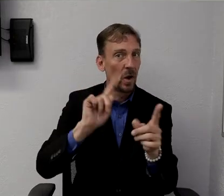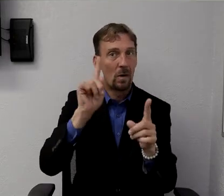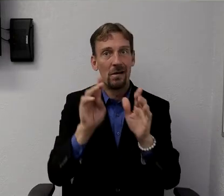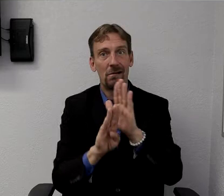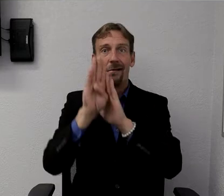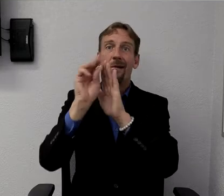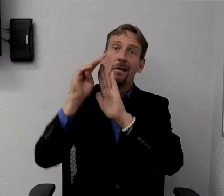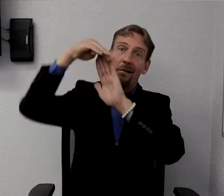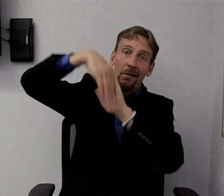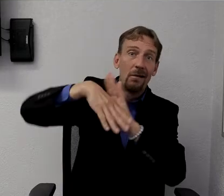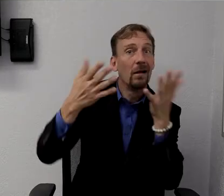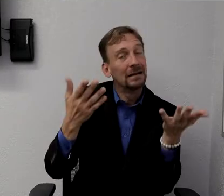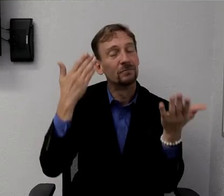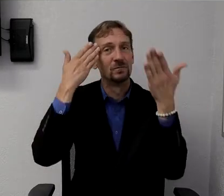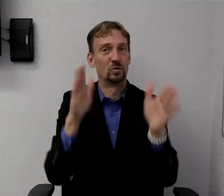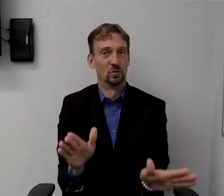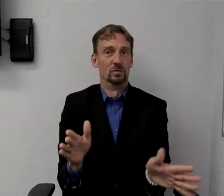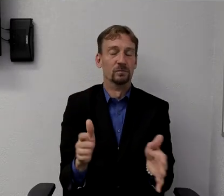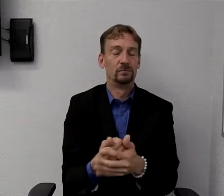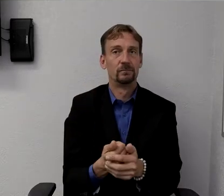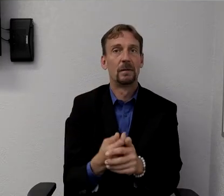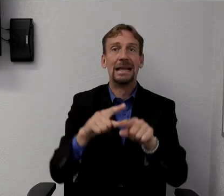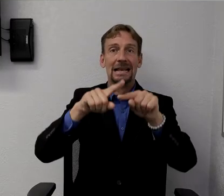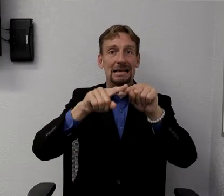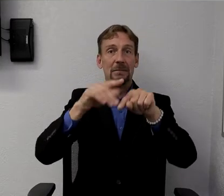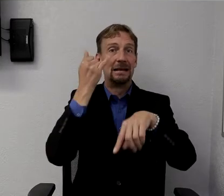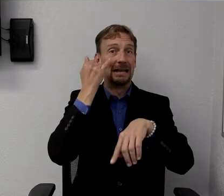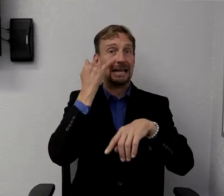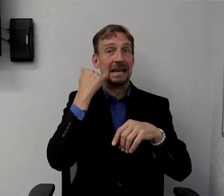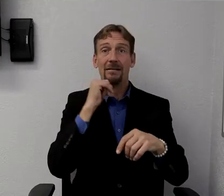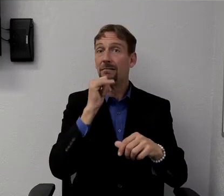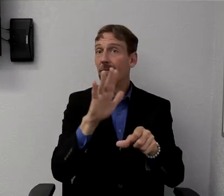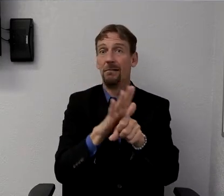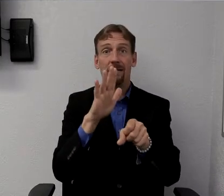something, if supplies continue to be scarce, that we would start doing.